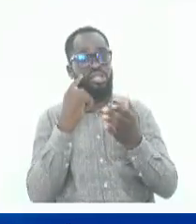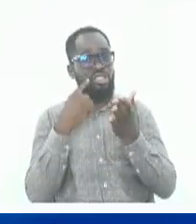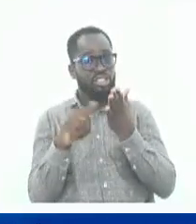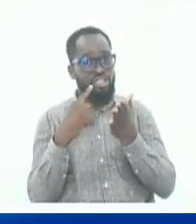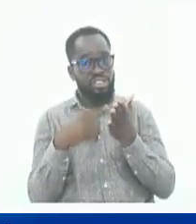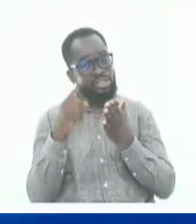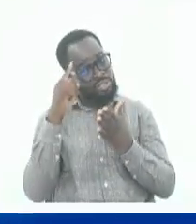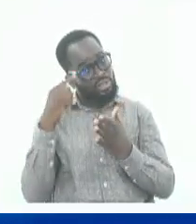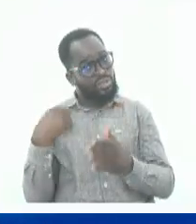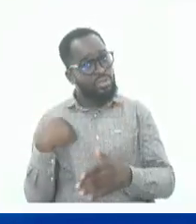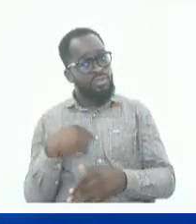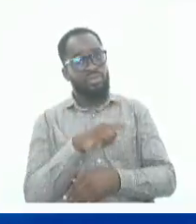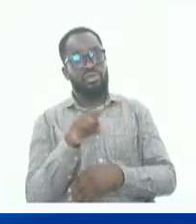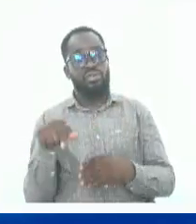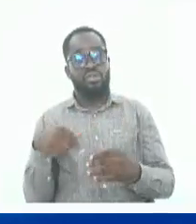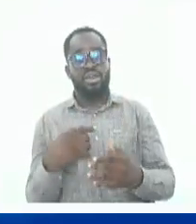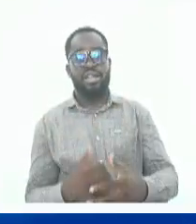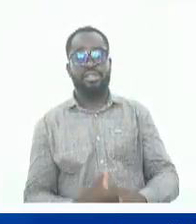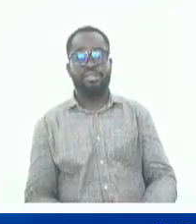for us.